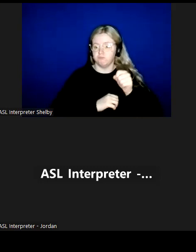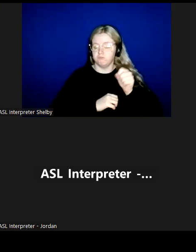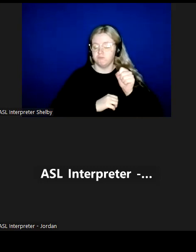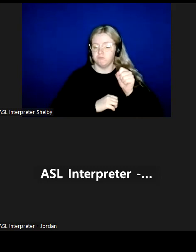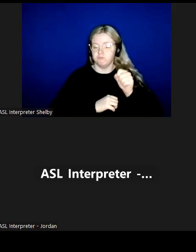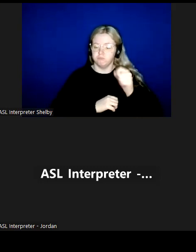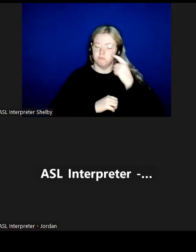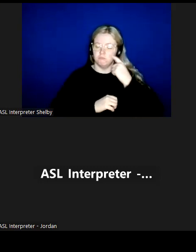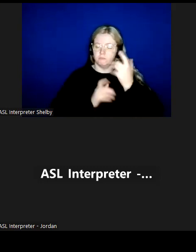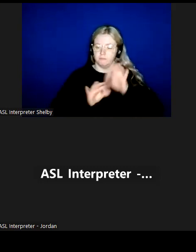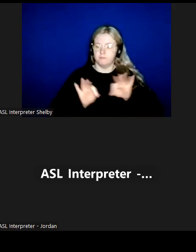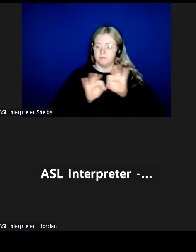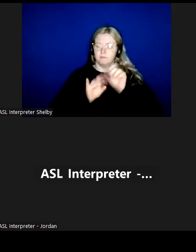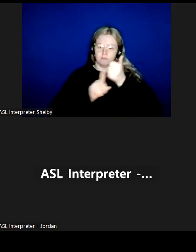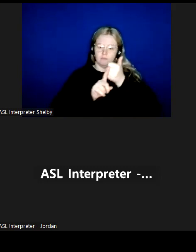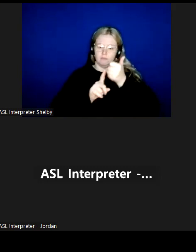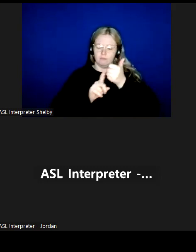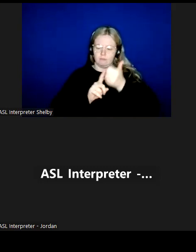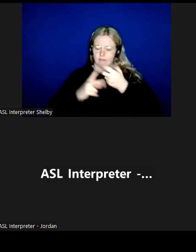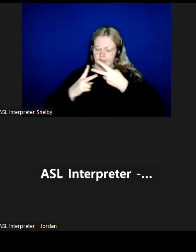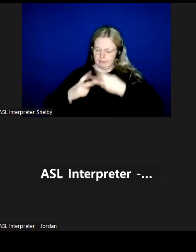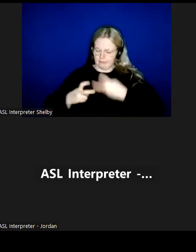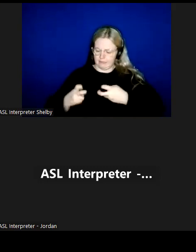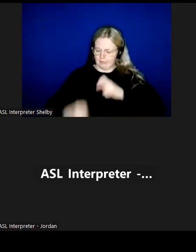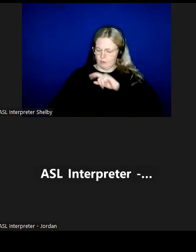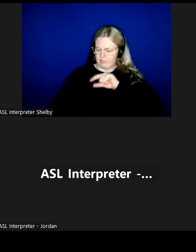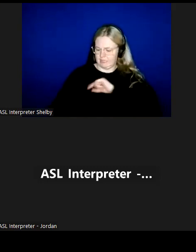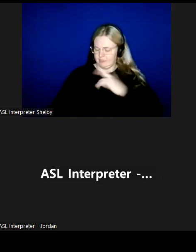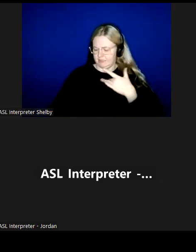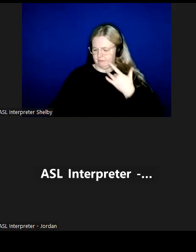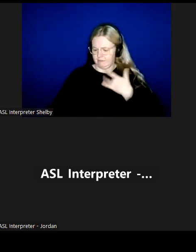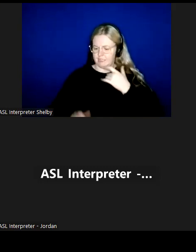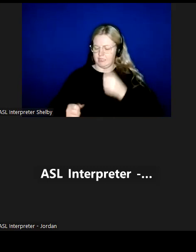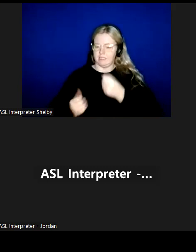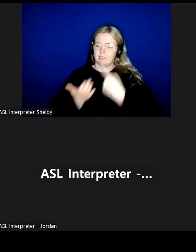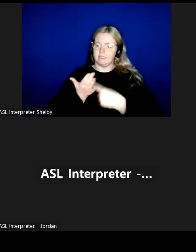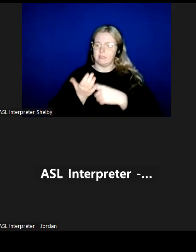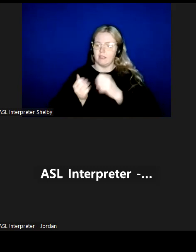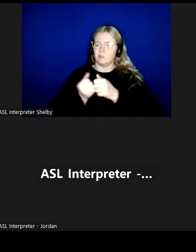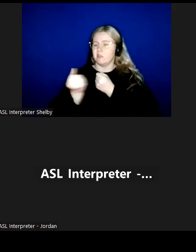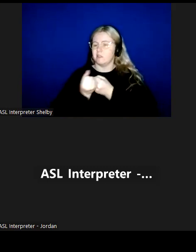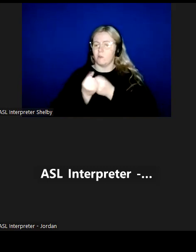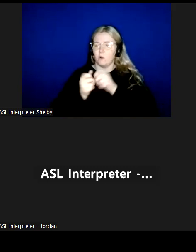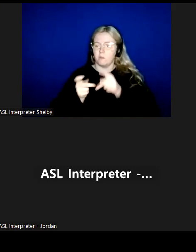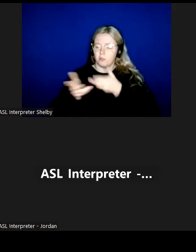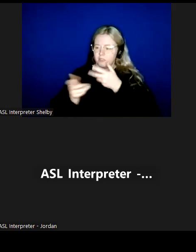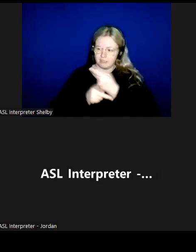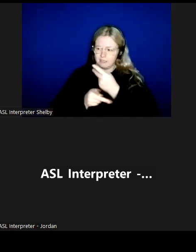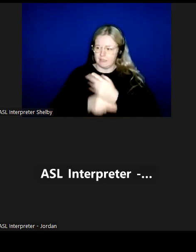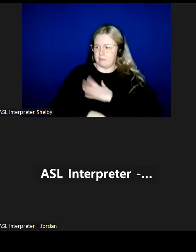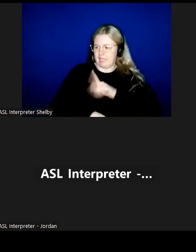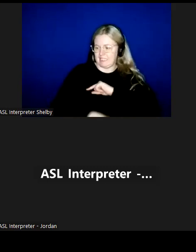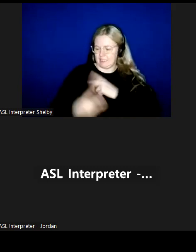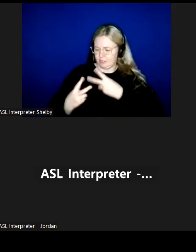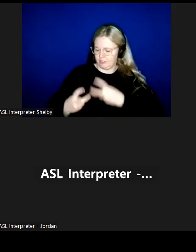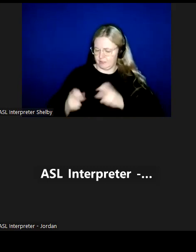work through some of those feelings of guilt, maybe with a support person in your life. And of course, sadness